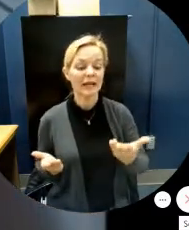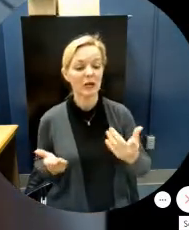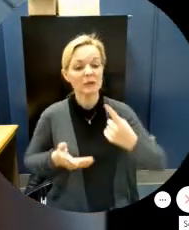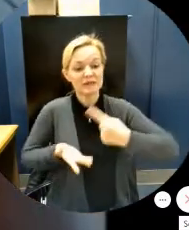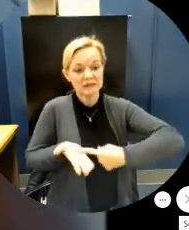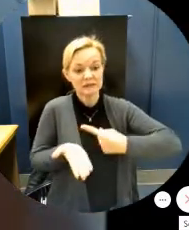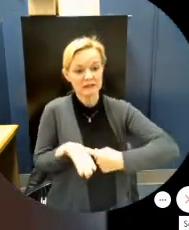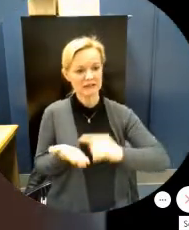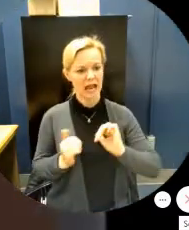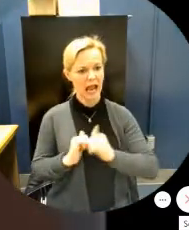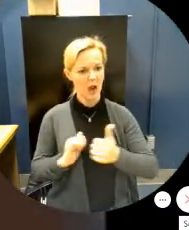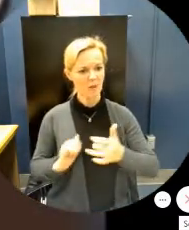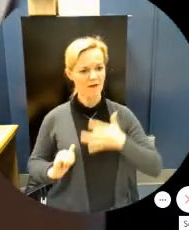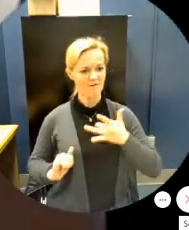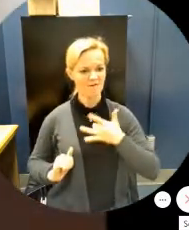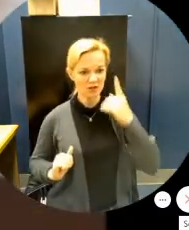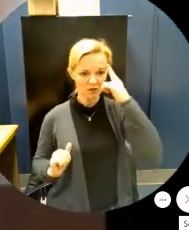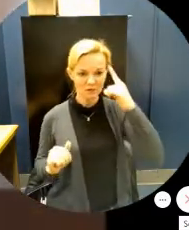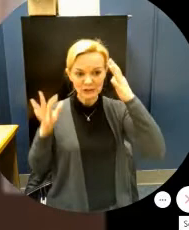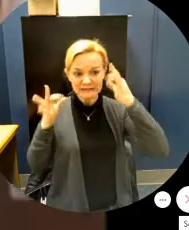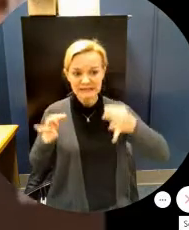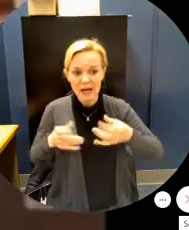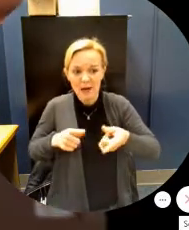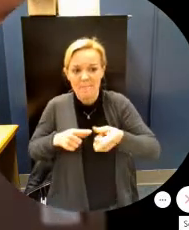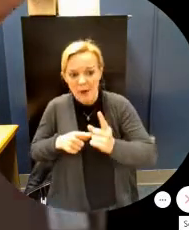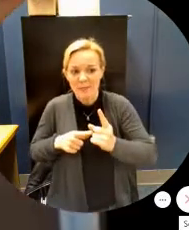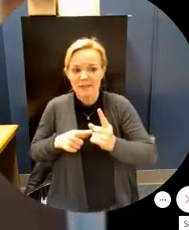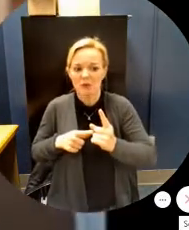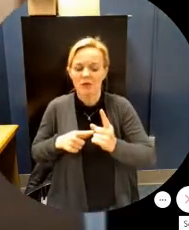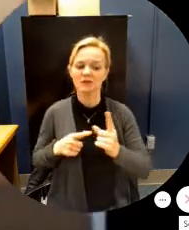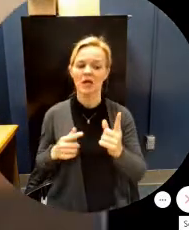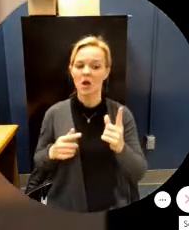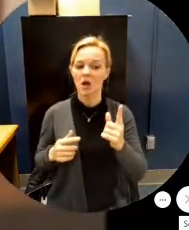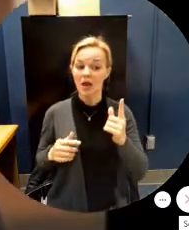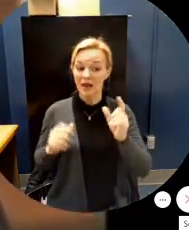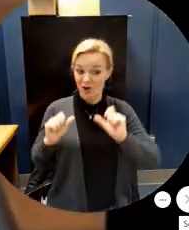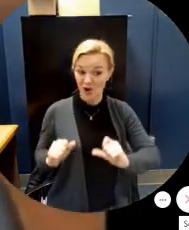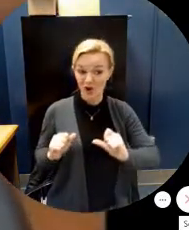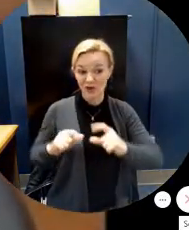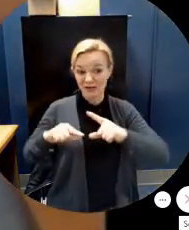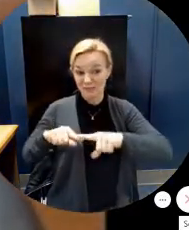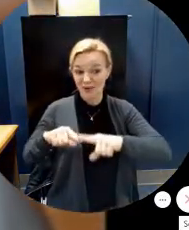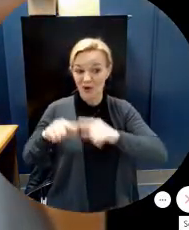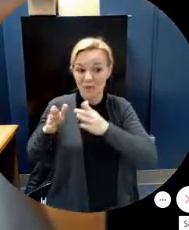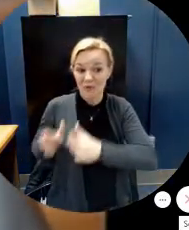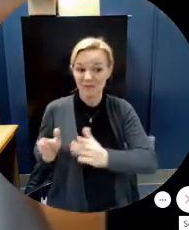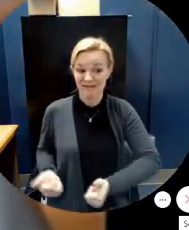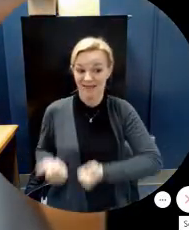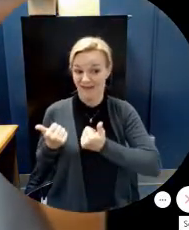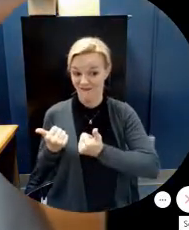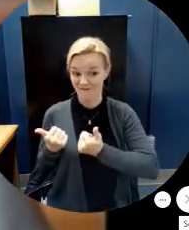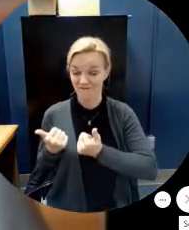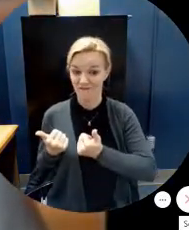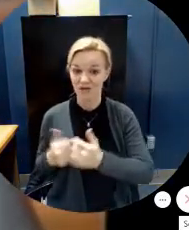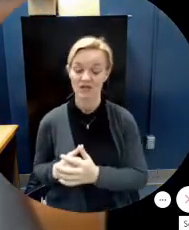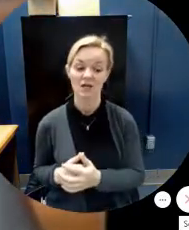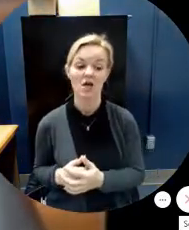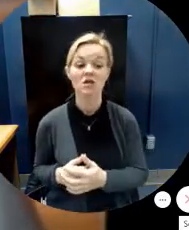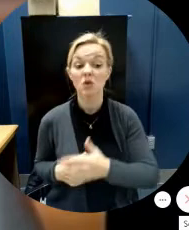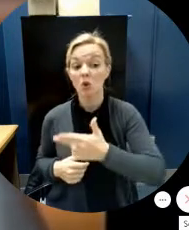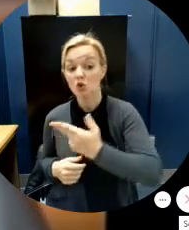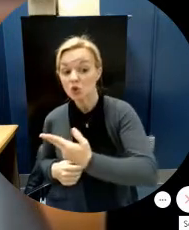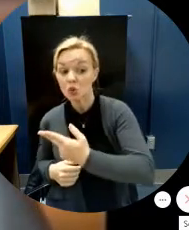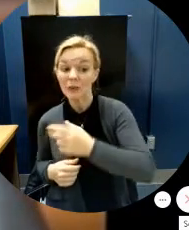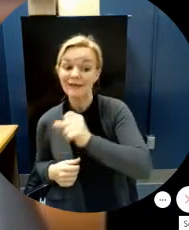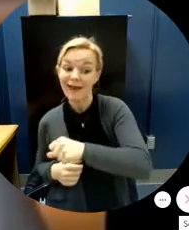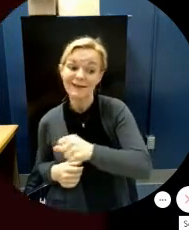decision that could cost you or someone else your life. Let's step into the shoes of a cop in a shoot, don't shoot